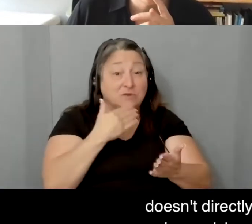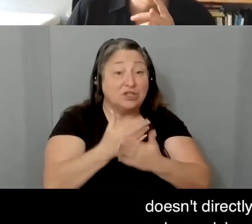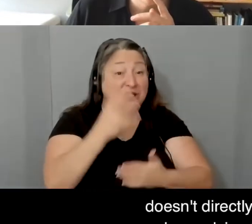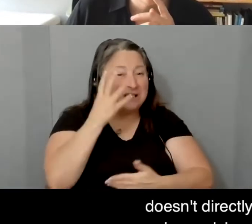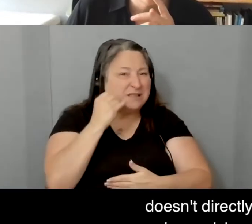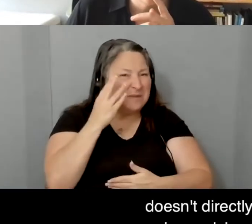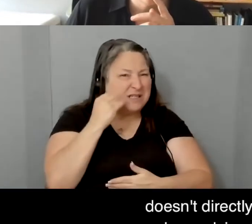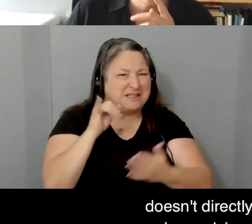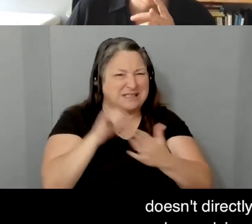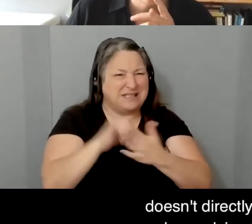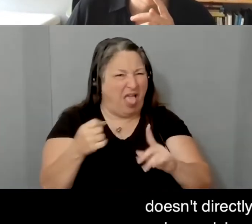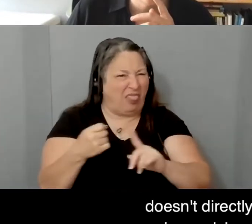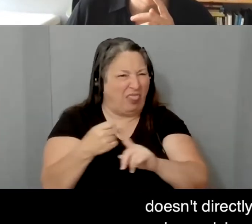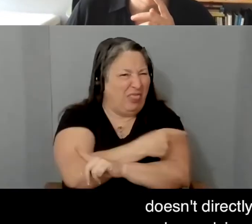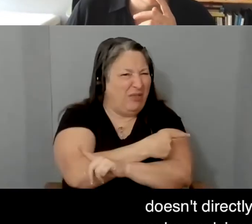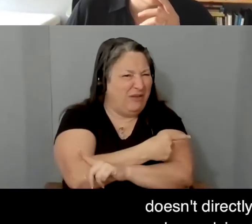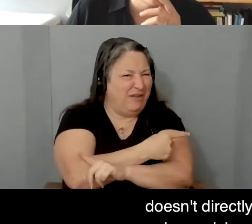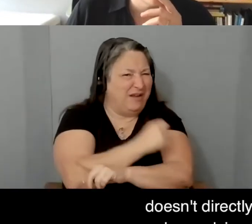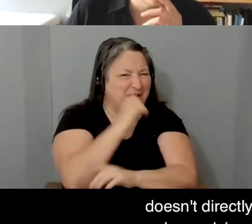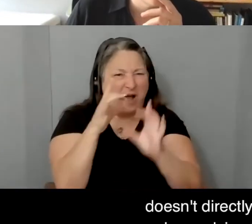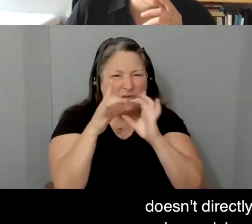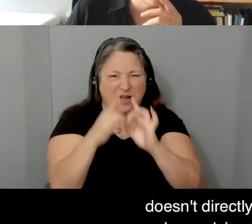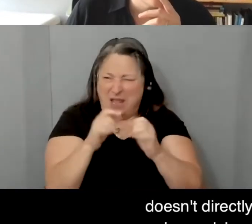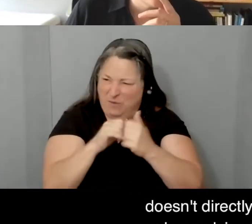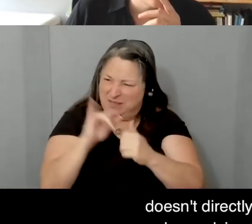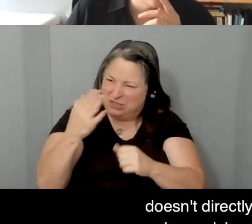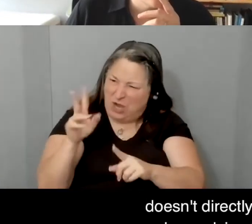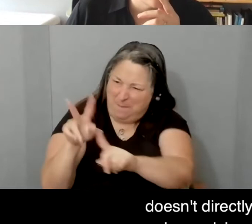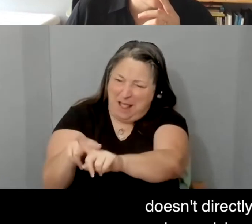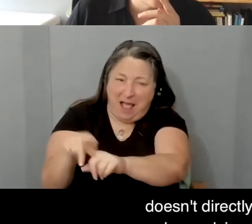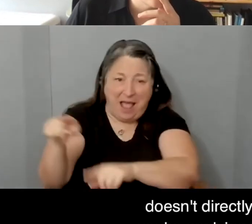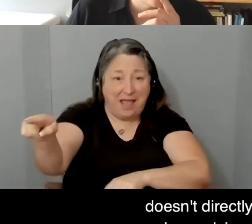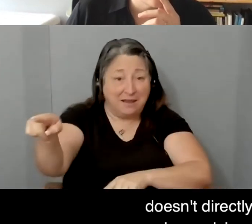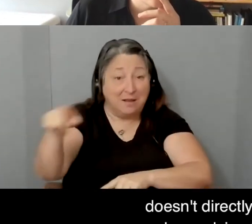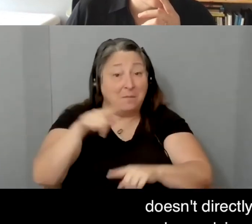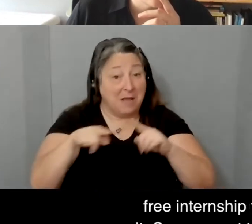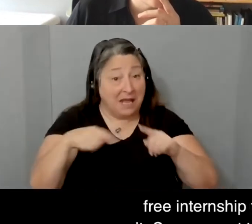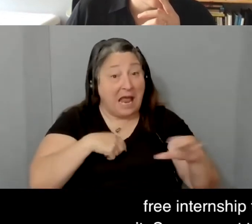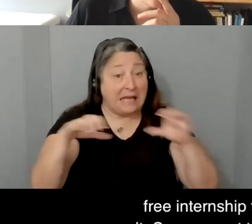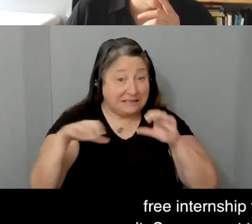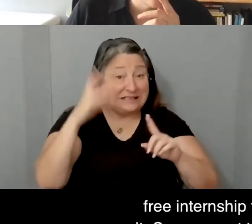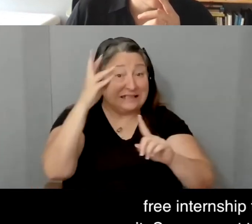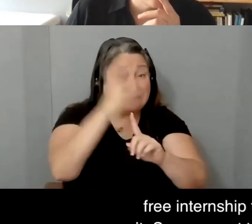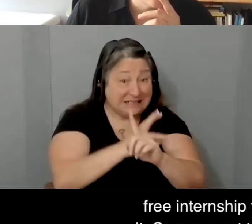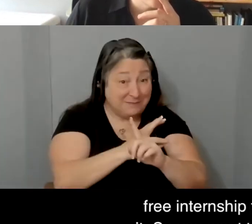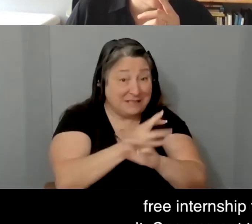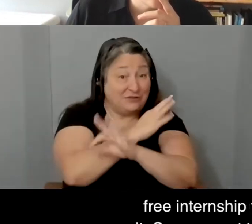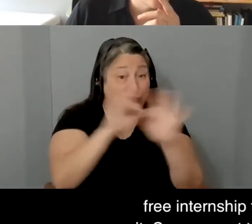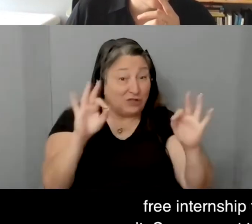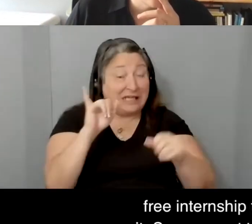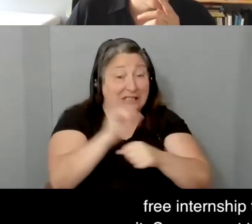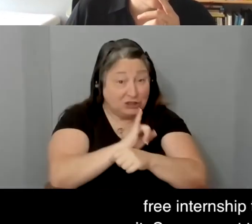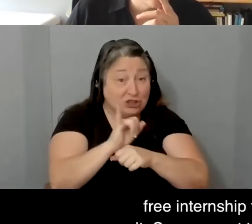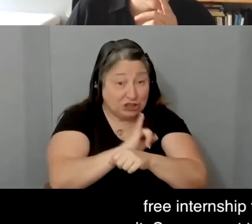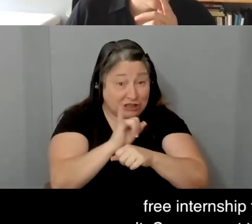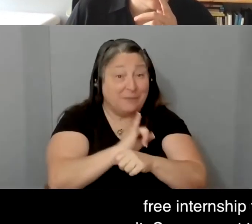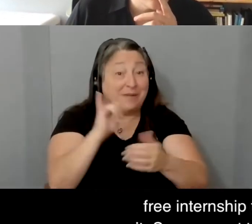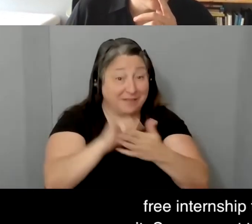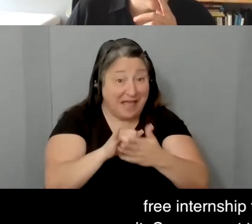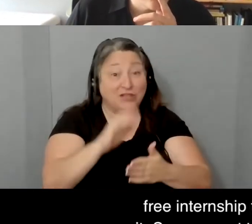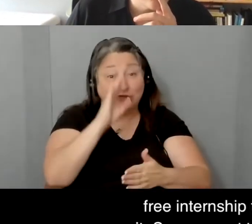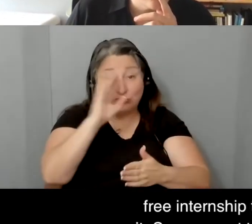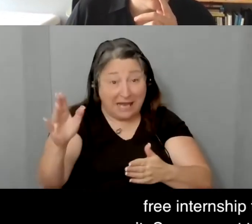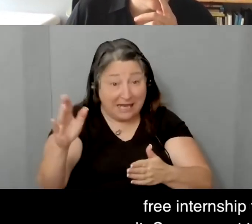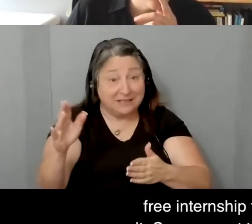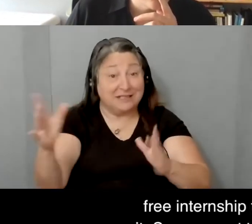directly relate to the position that you're applying to, but you did a 6-month free internship that does directly